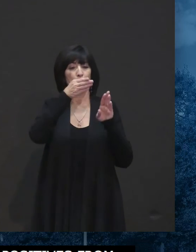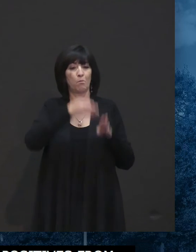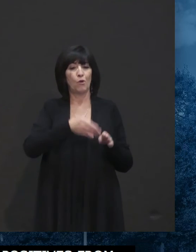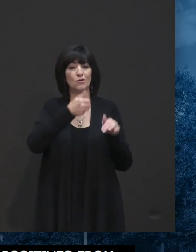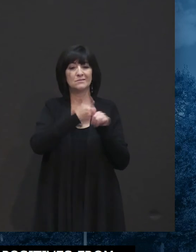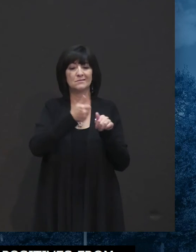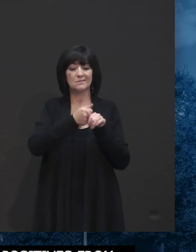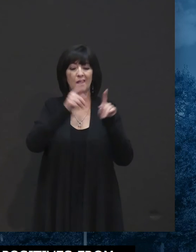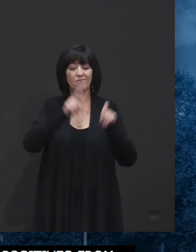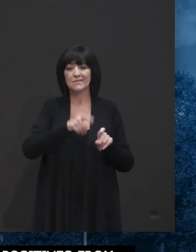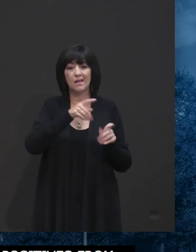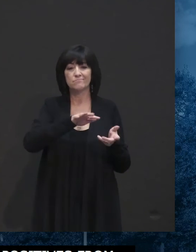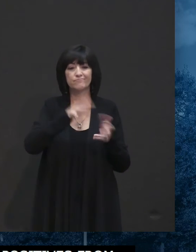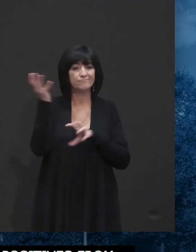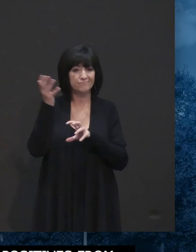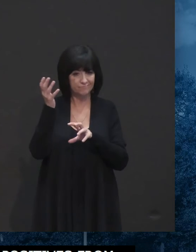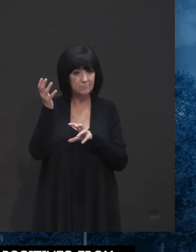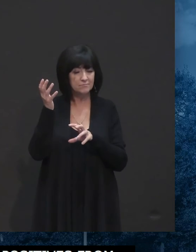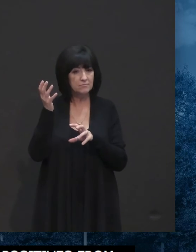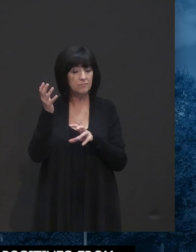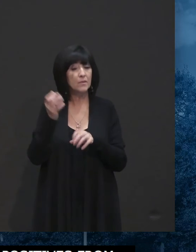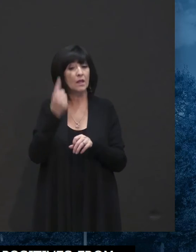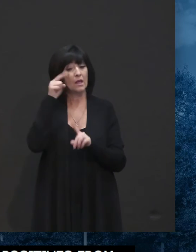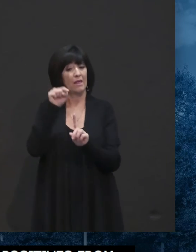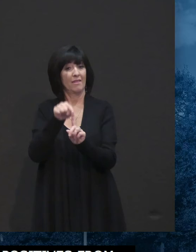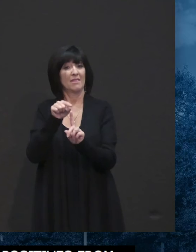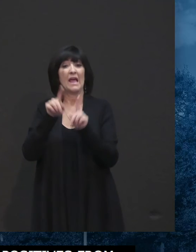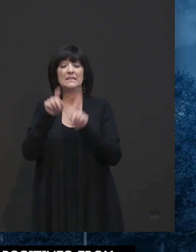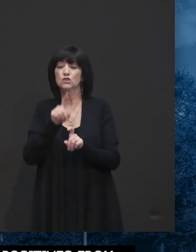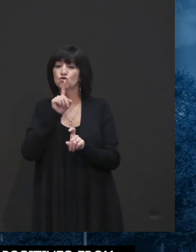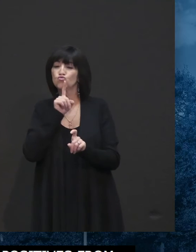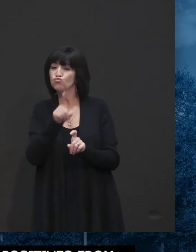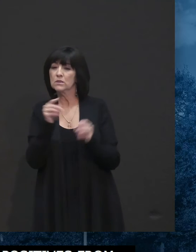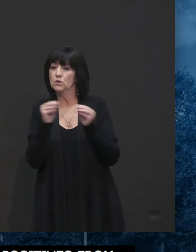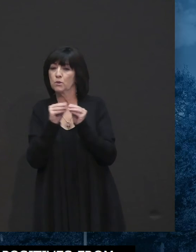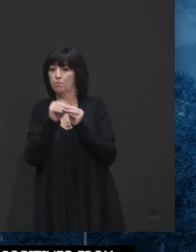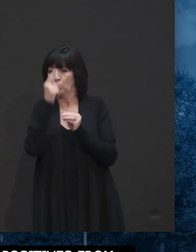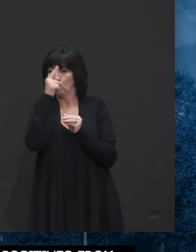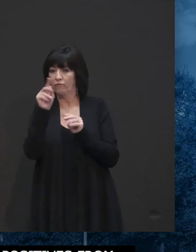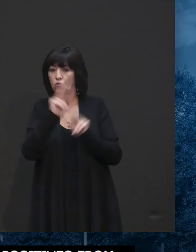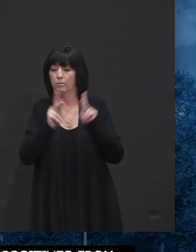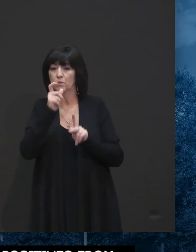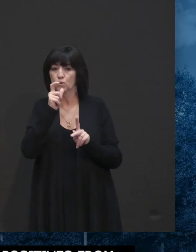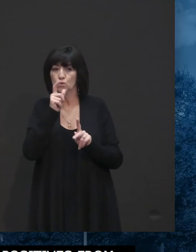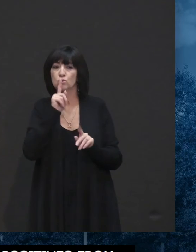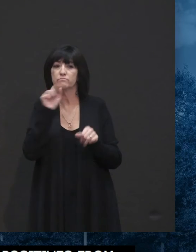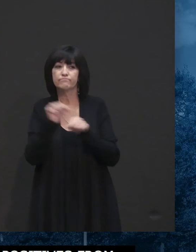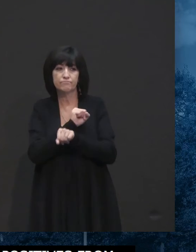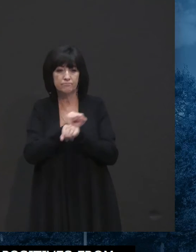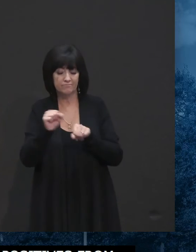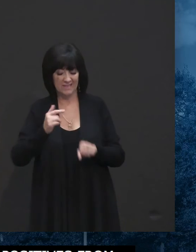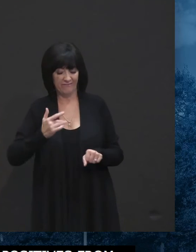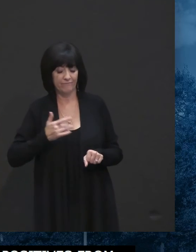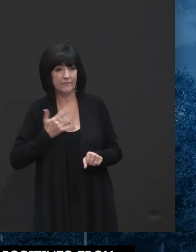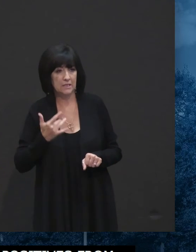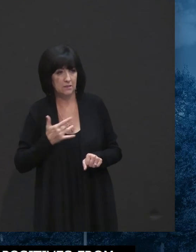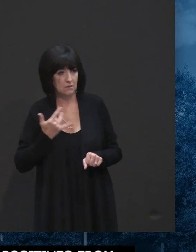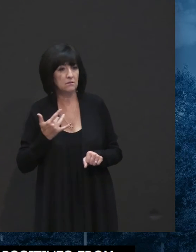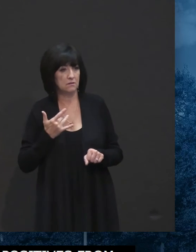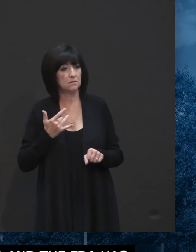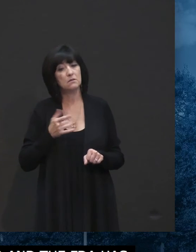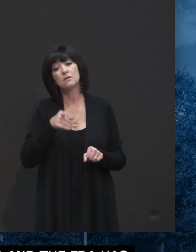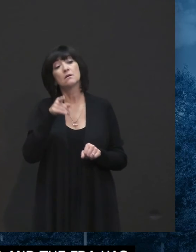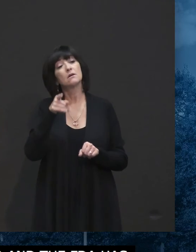for testing people who are symptomatic. And so the place where we're using this test is with primary